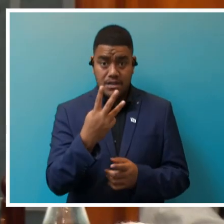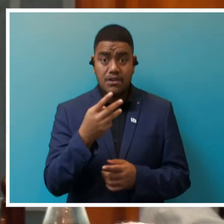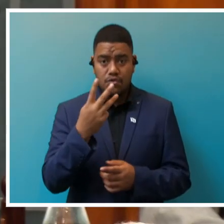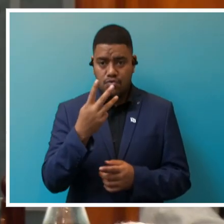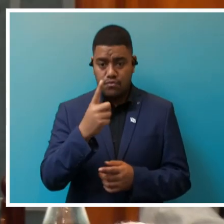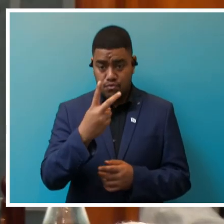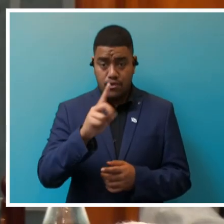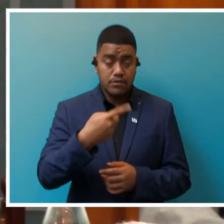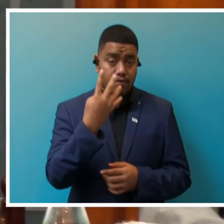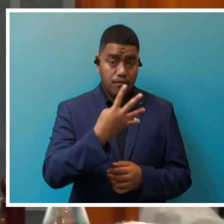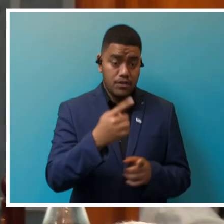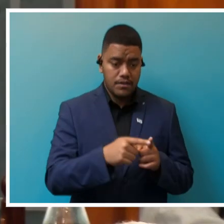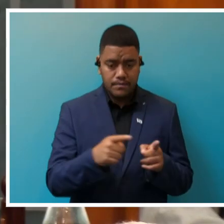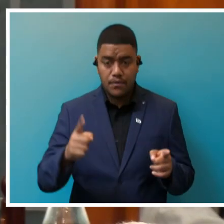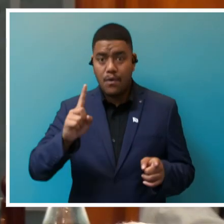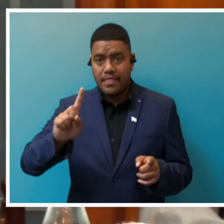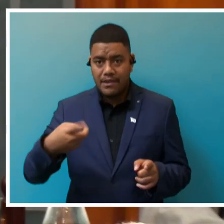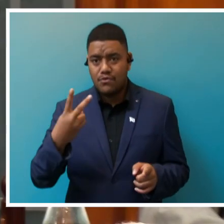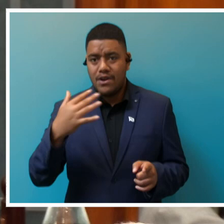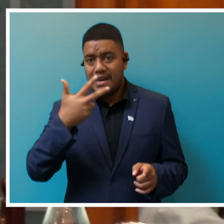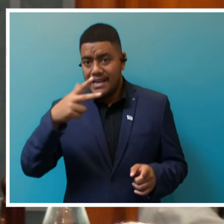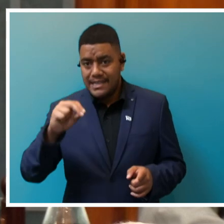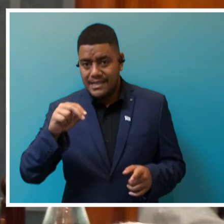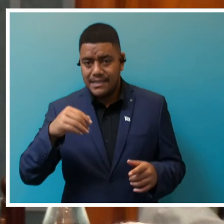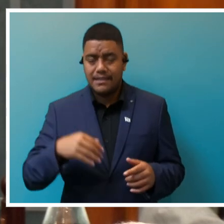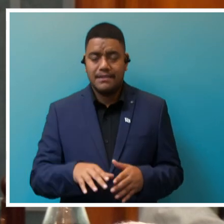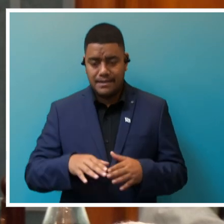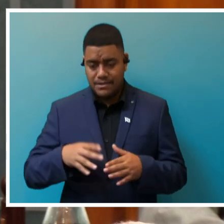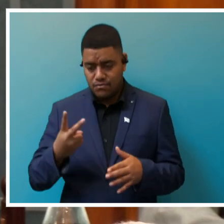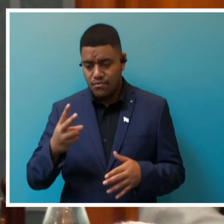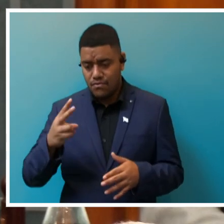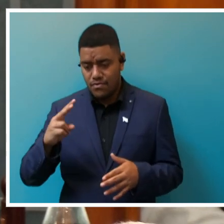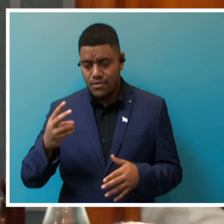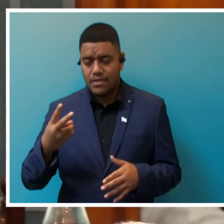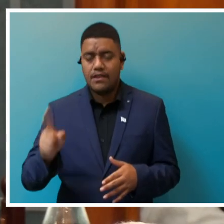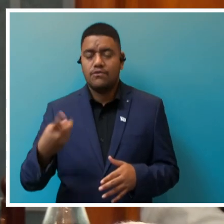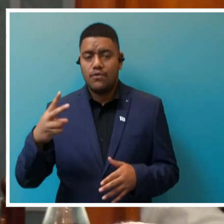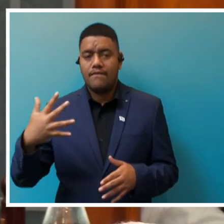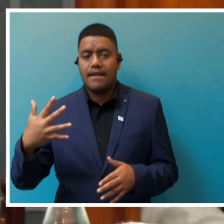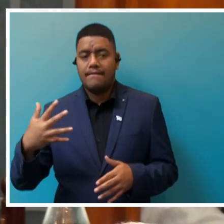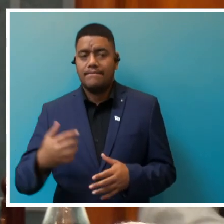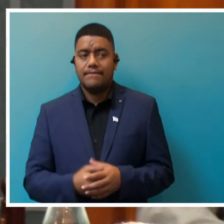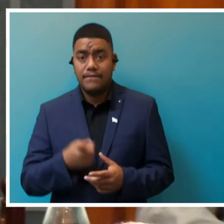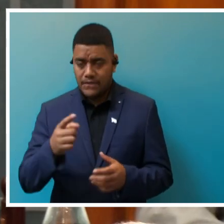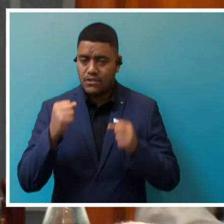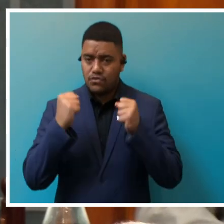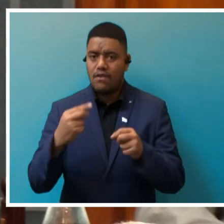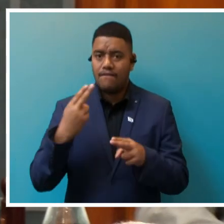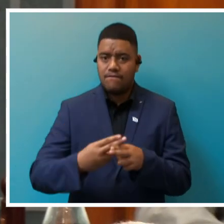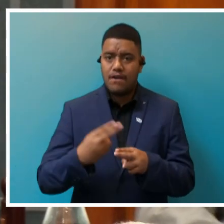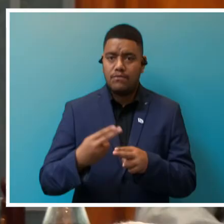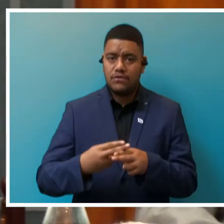2014 to 1,280 in 2025, reflecting strong farmers'